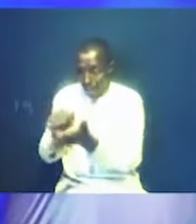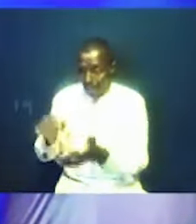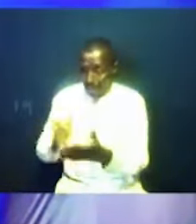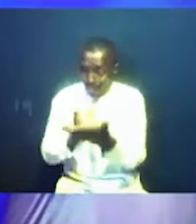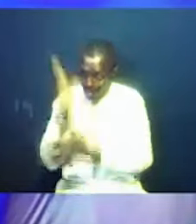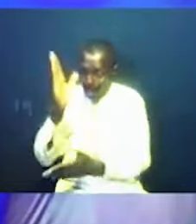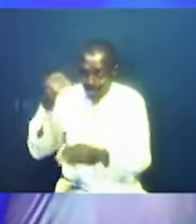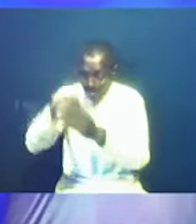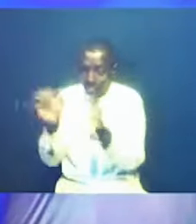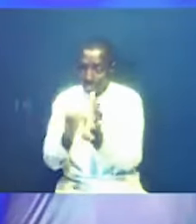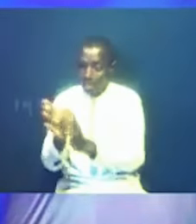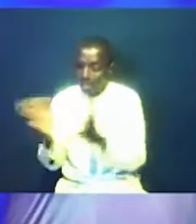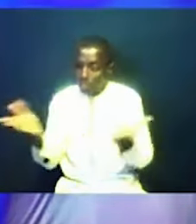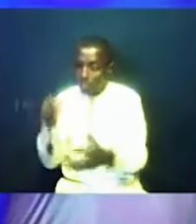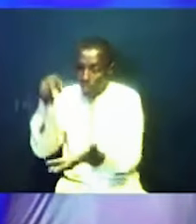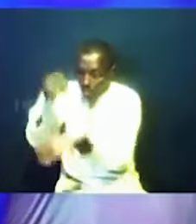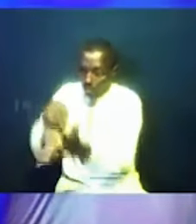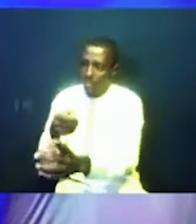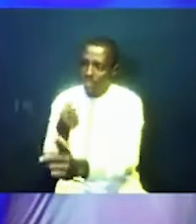your stand.